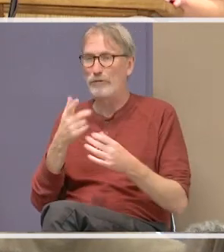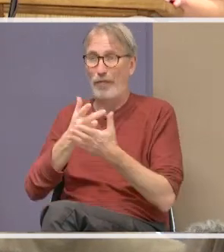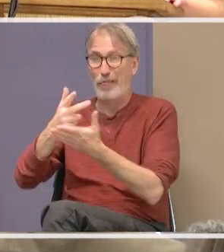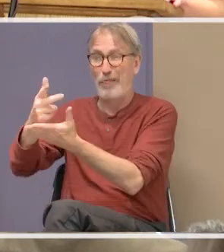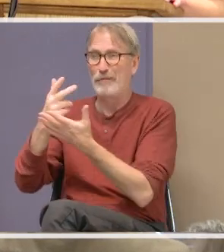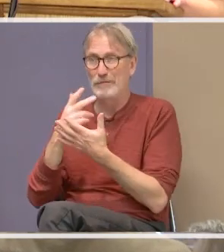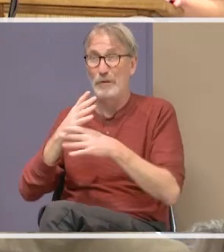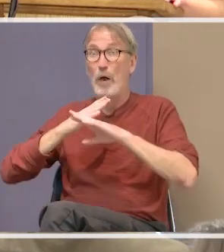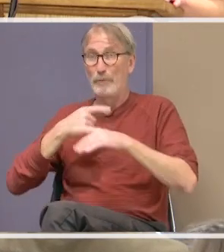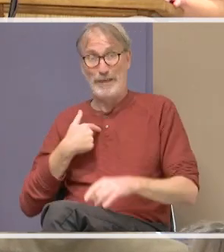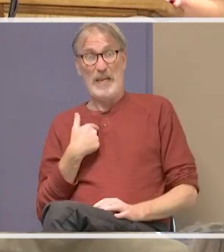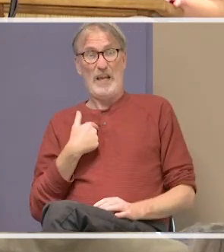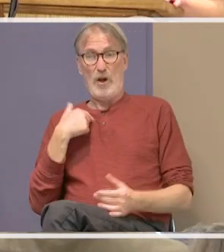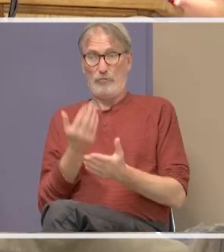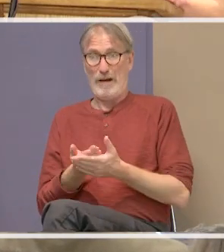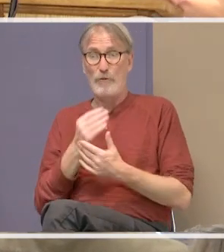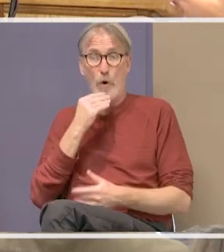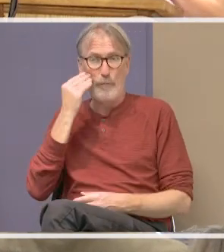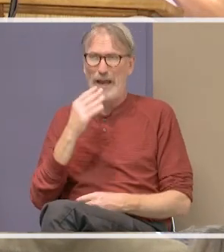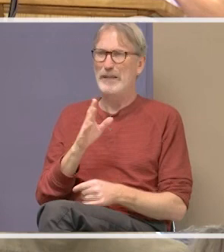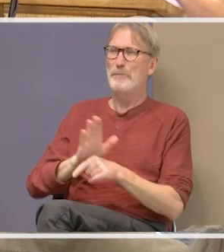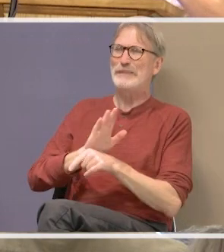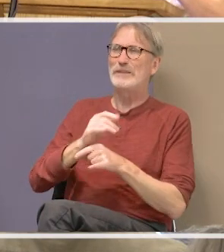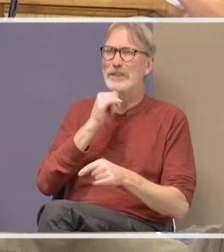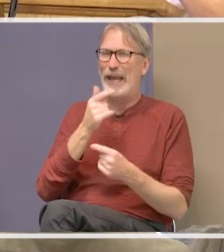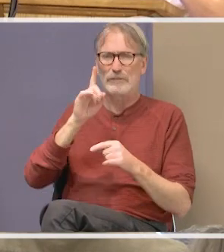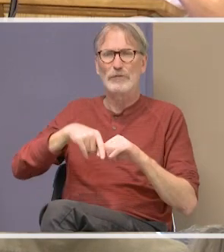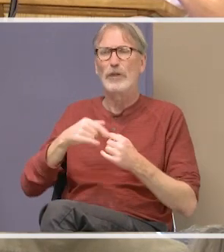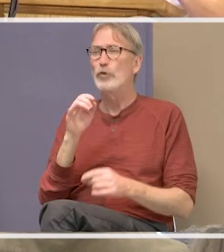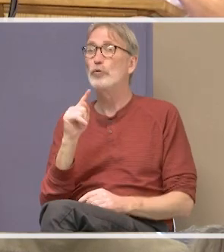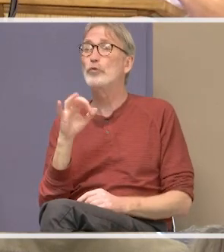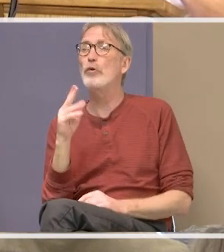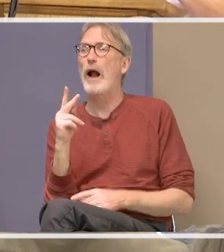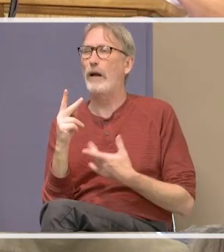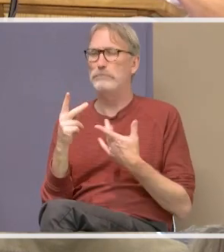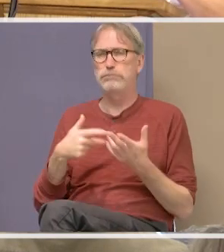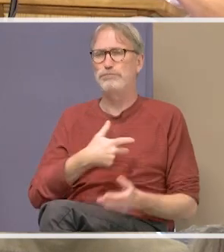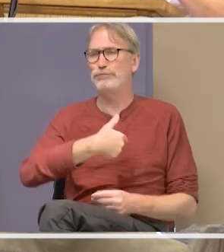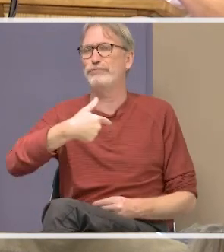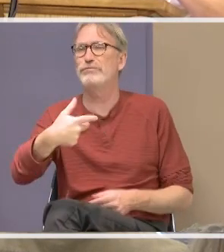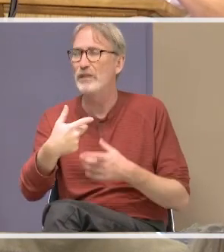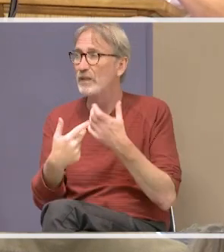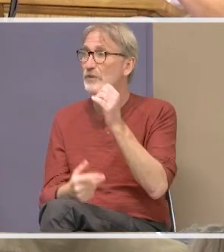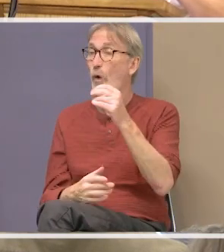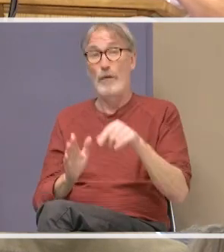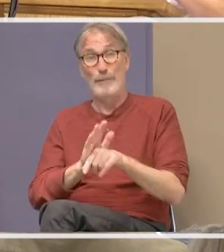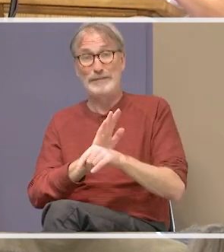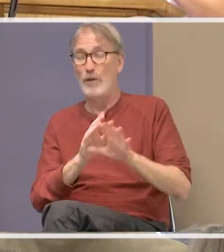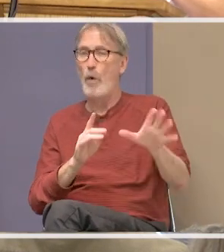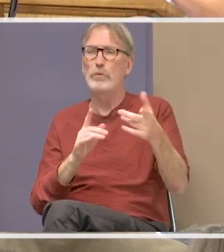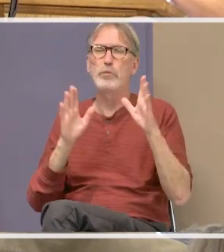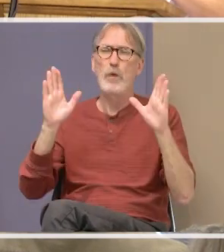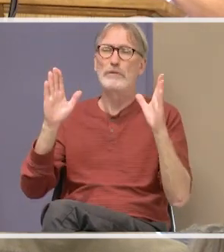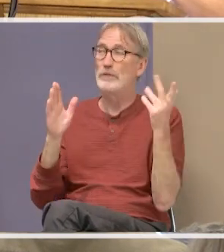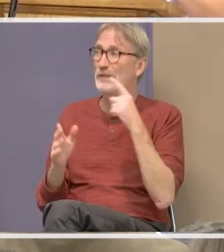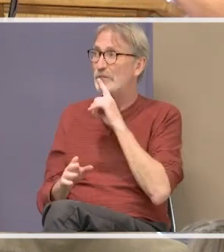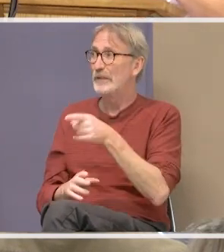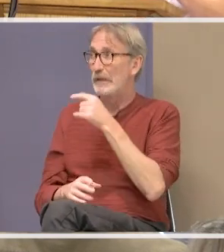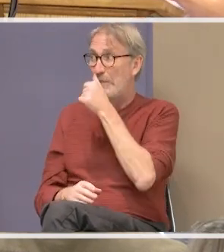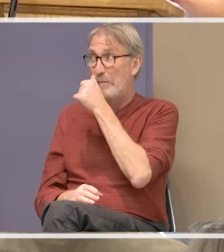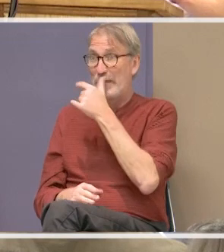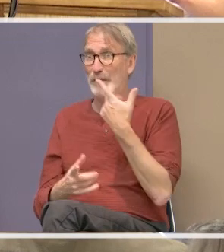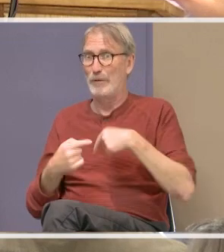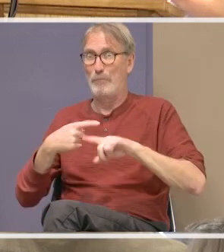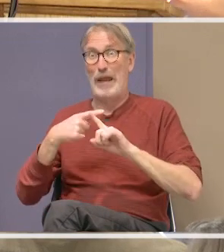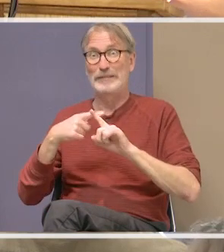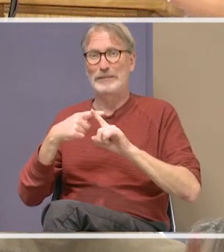me from coming home and it restricts the businesses from getting supplied. So you really do need that. The businesses are a great aspect. It would be an asset to